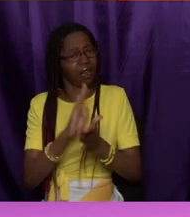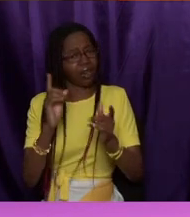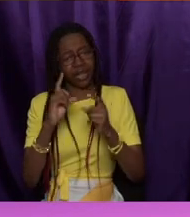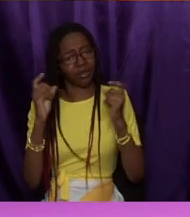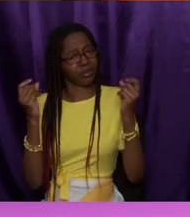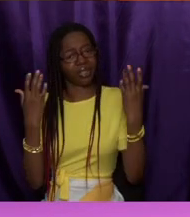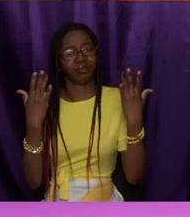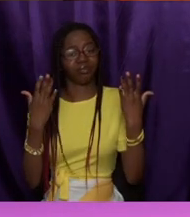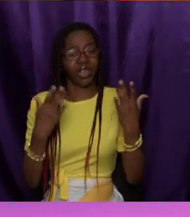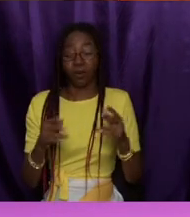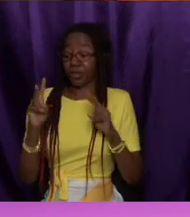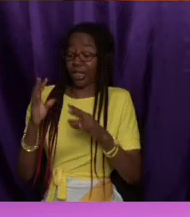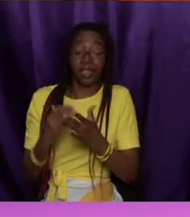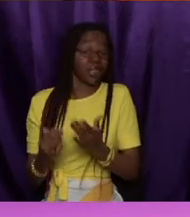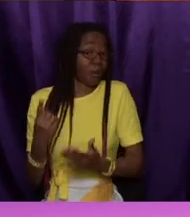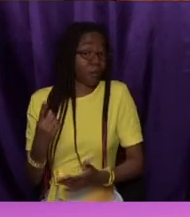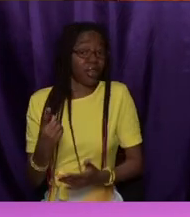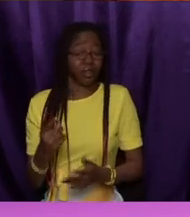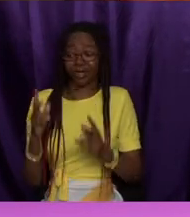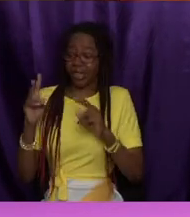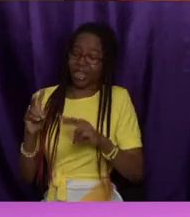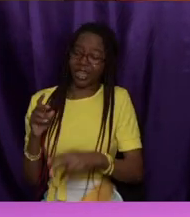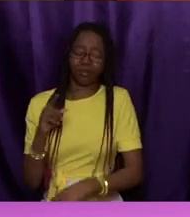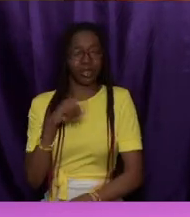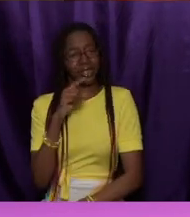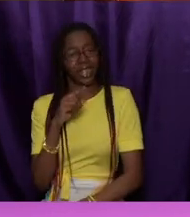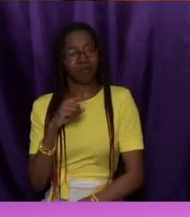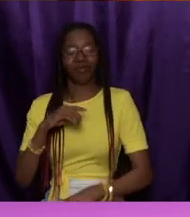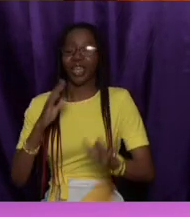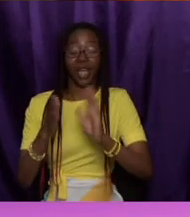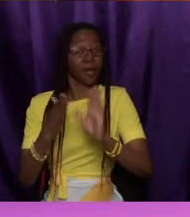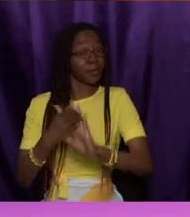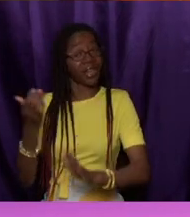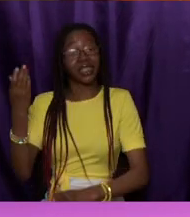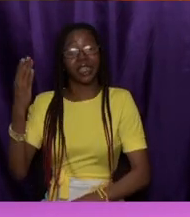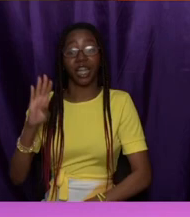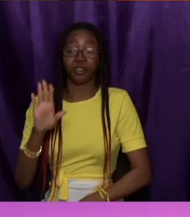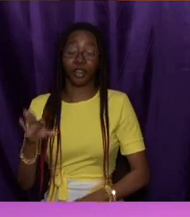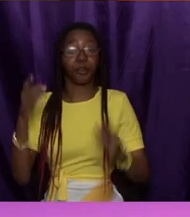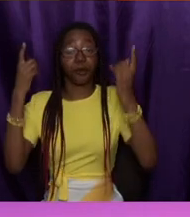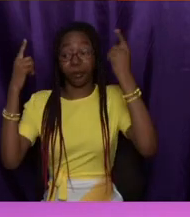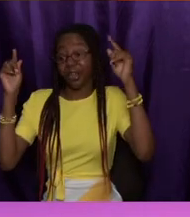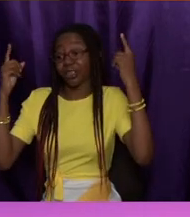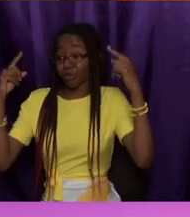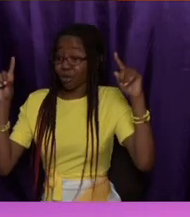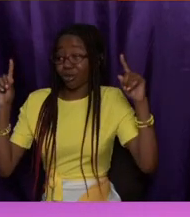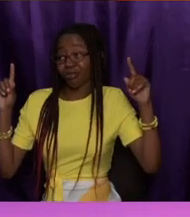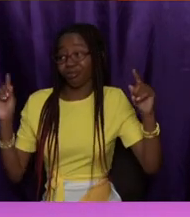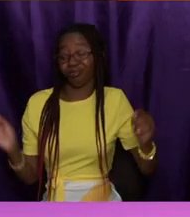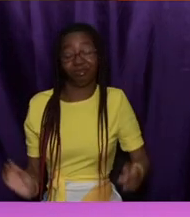Hallelujah. Would you look at somebody and just look at them and say, I'm praising God for your breakthrough.